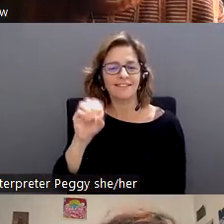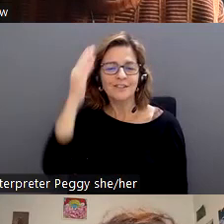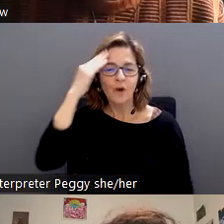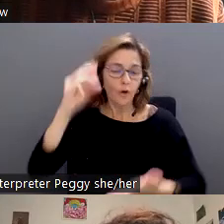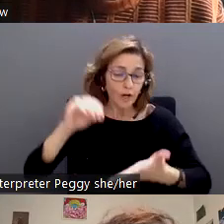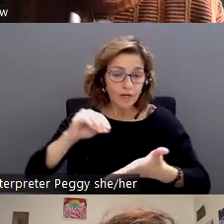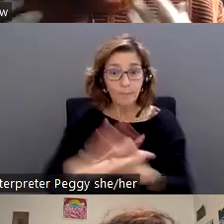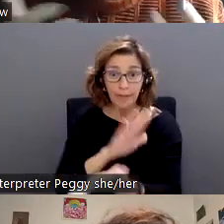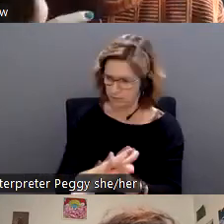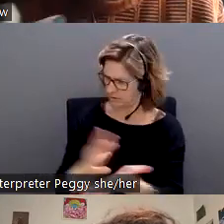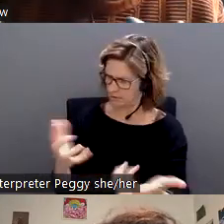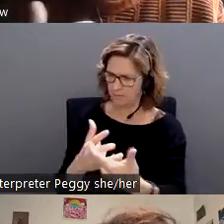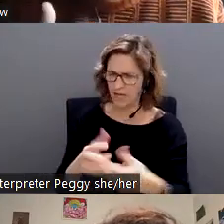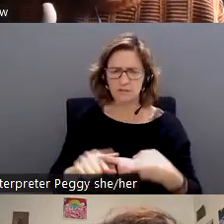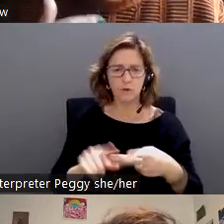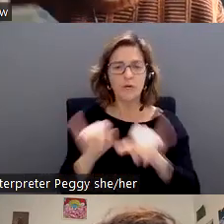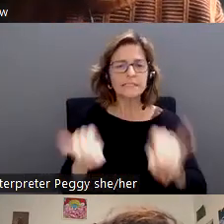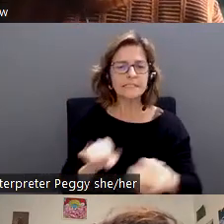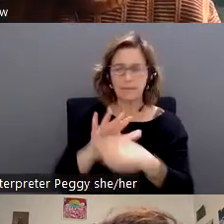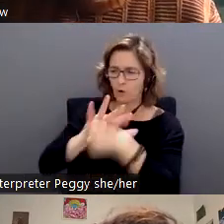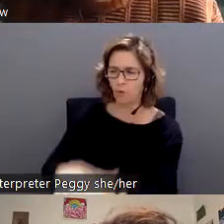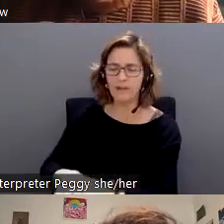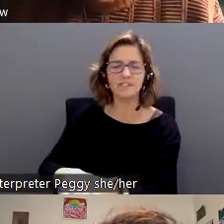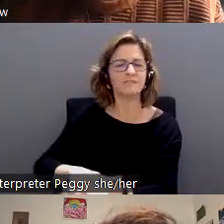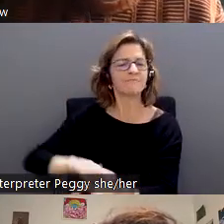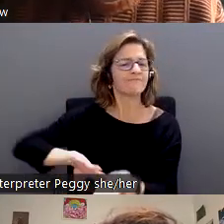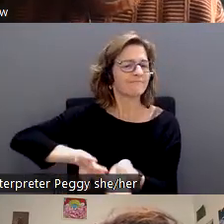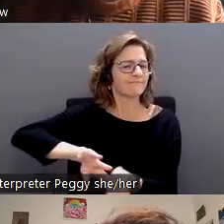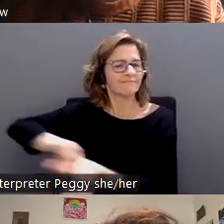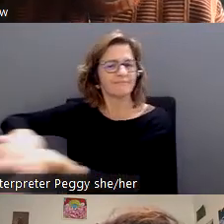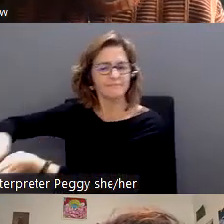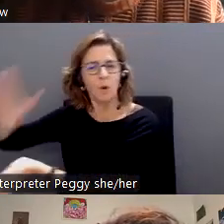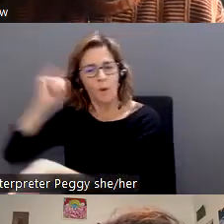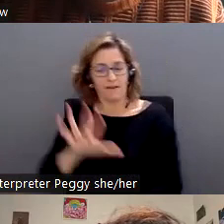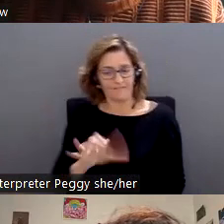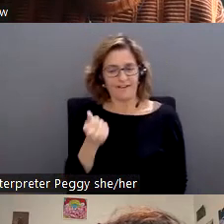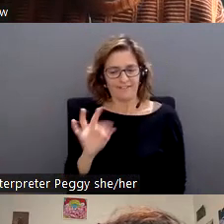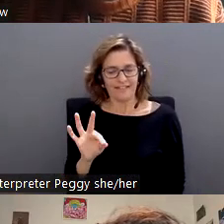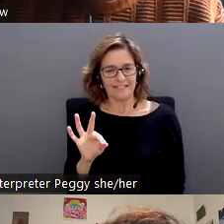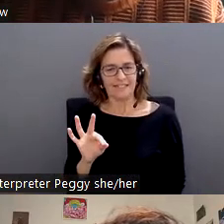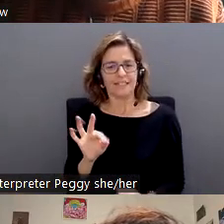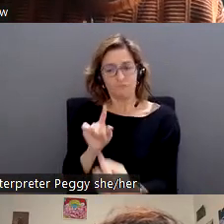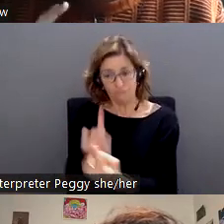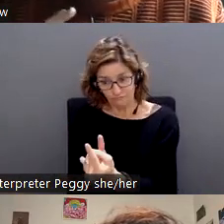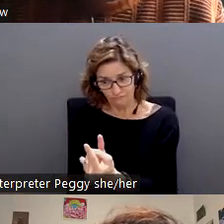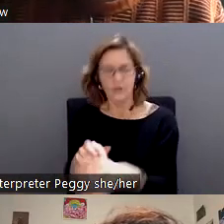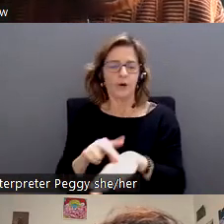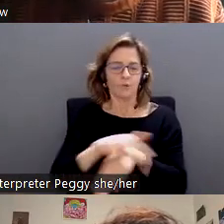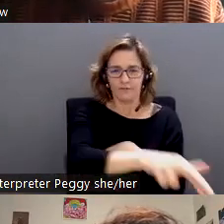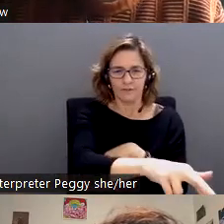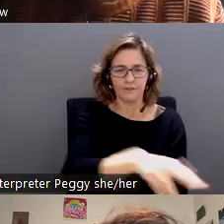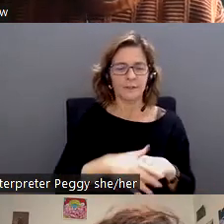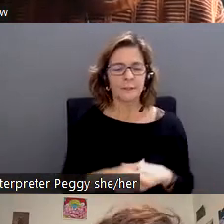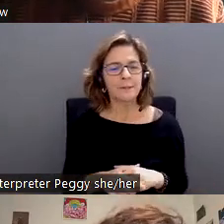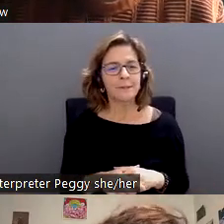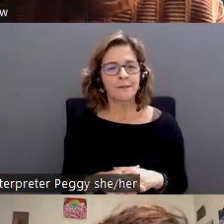and systemic oppression that's found at the intake level of shelters. And finally, the site is equipped